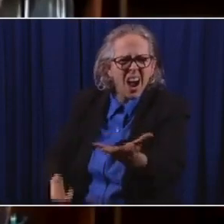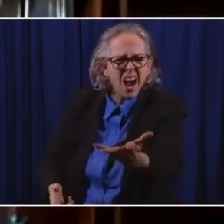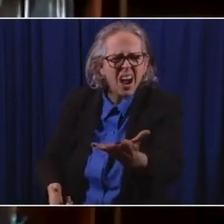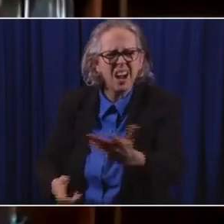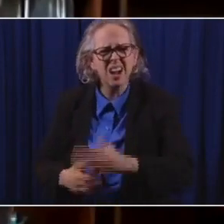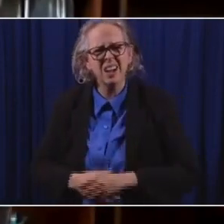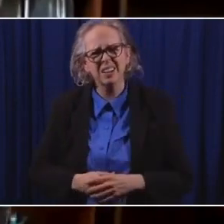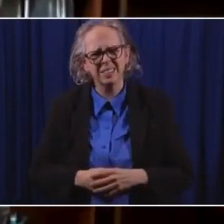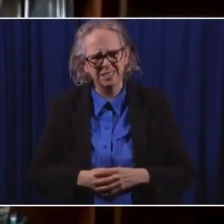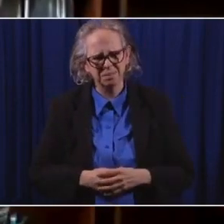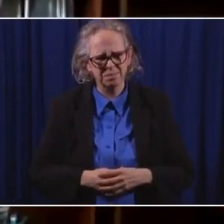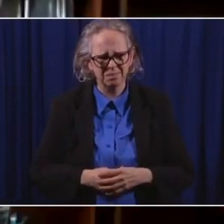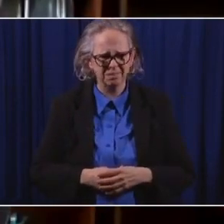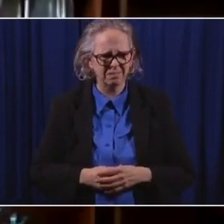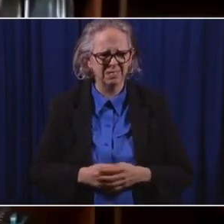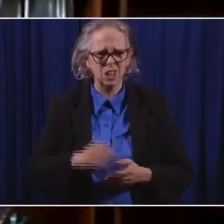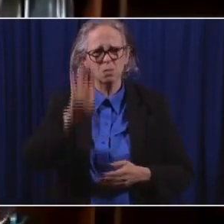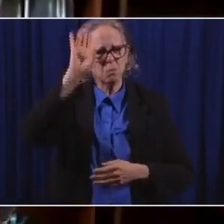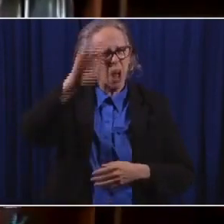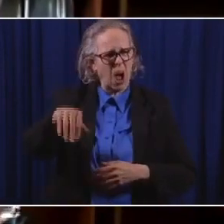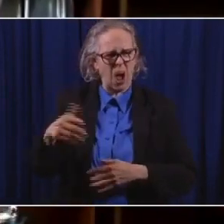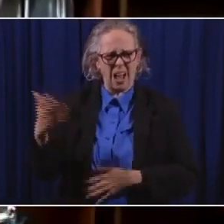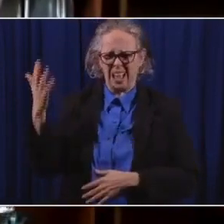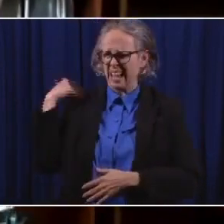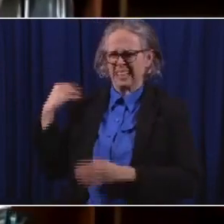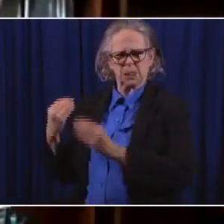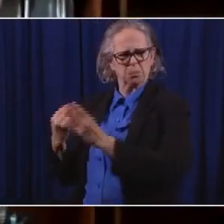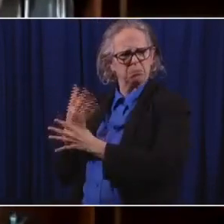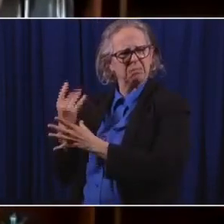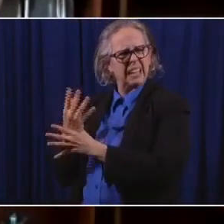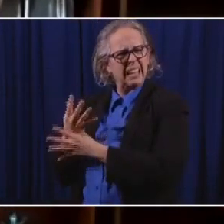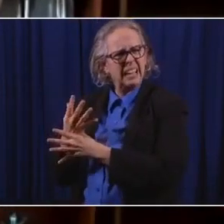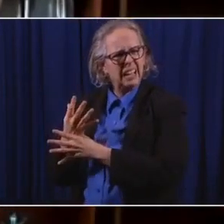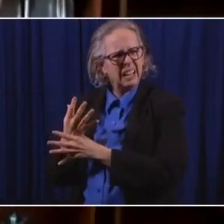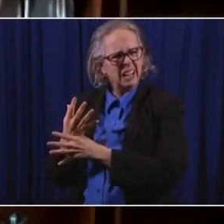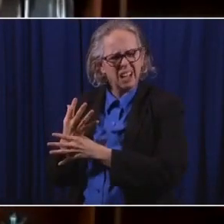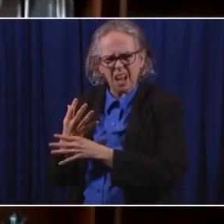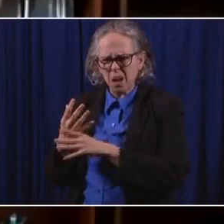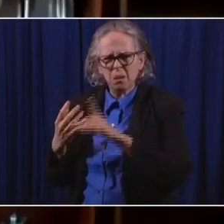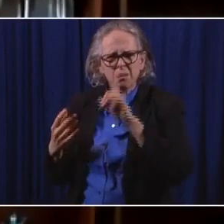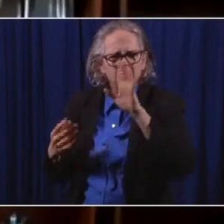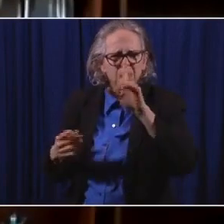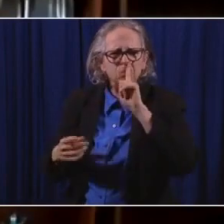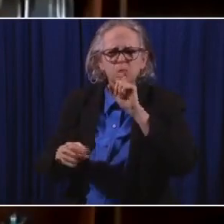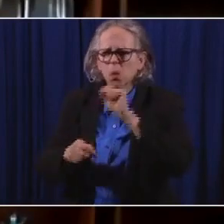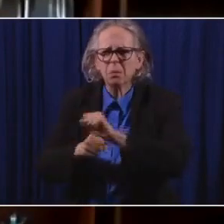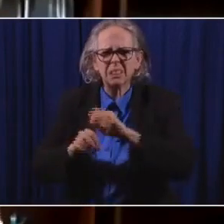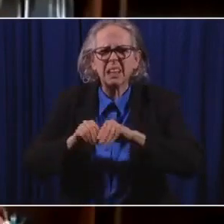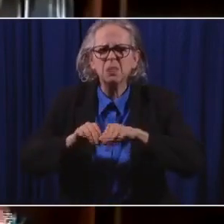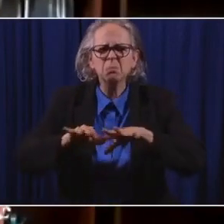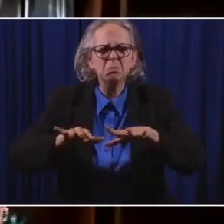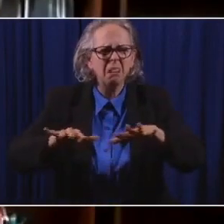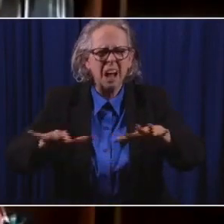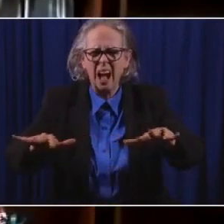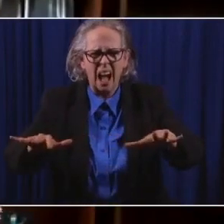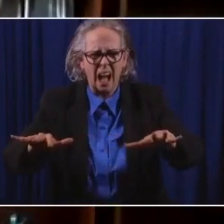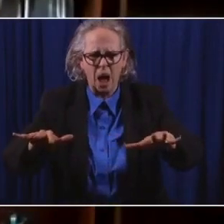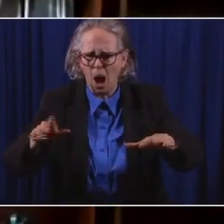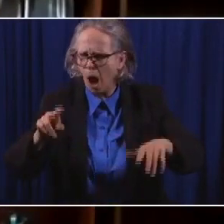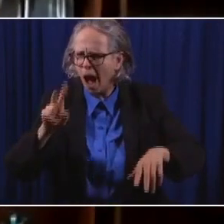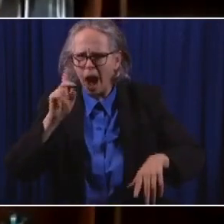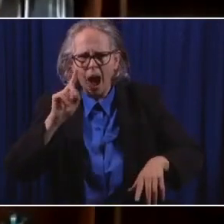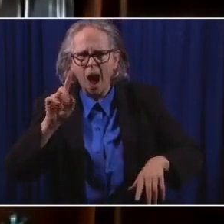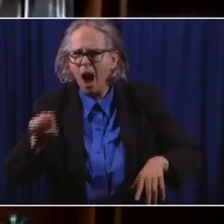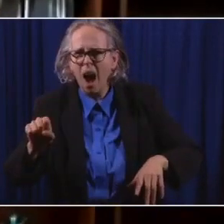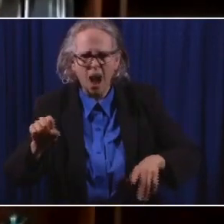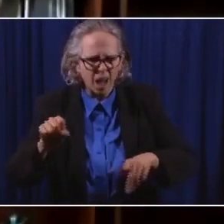saw before, this spread is diffuse. There's no one particular area, no one particular group or facility